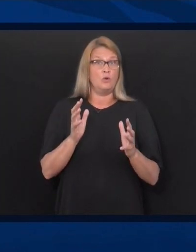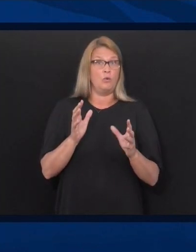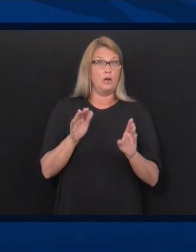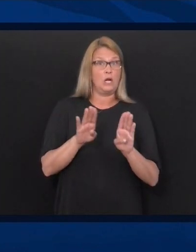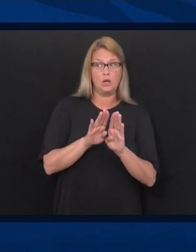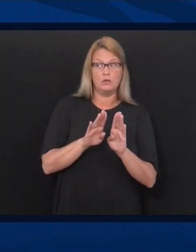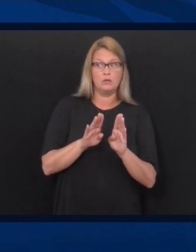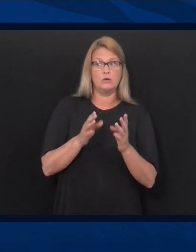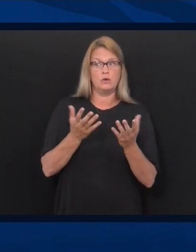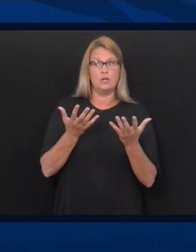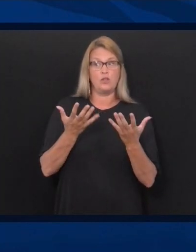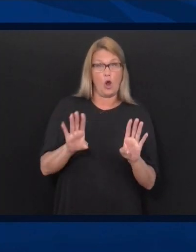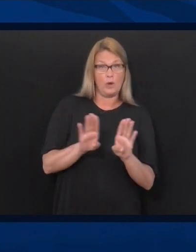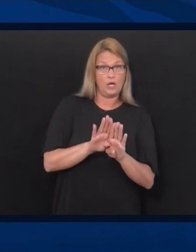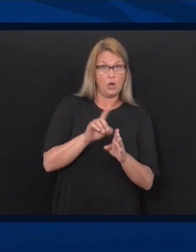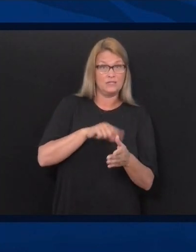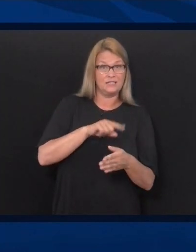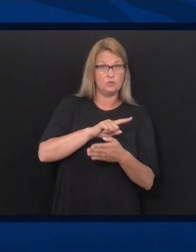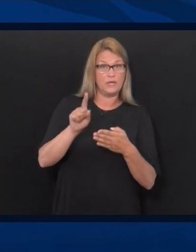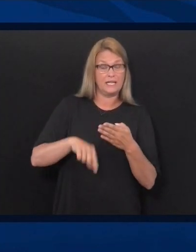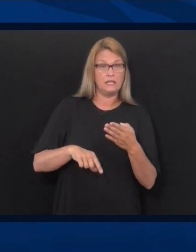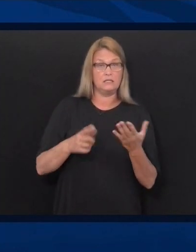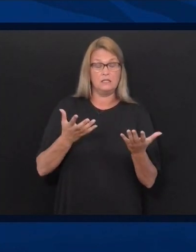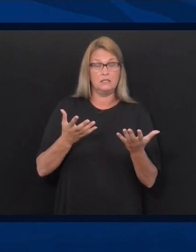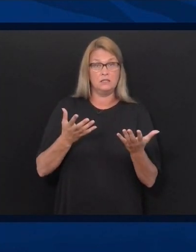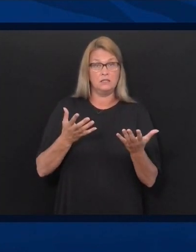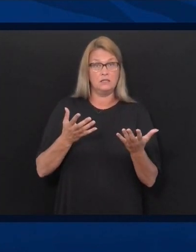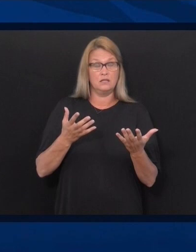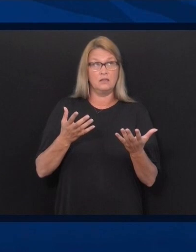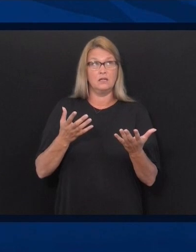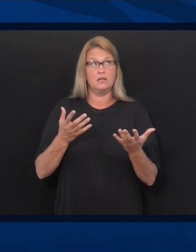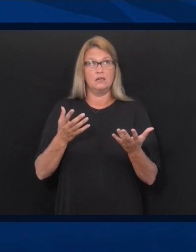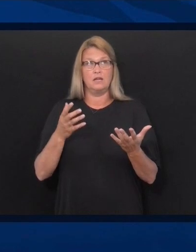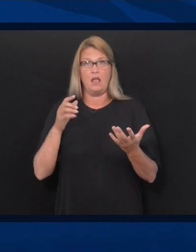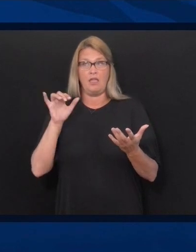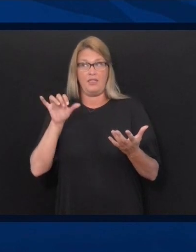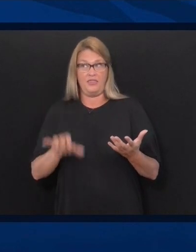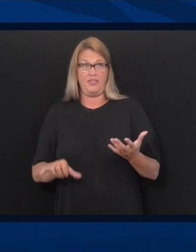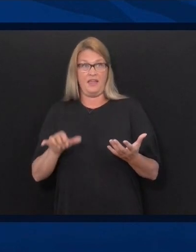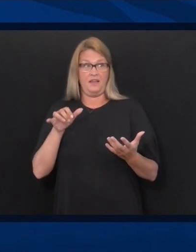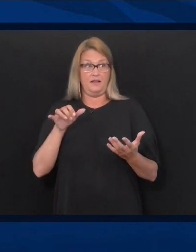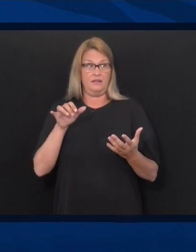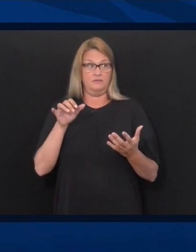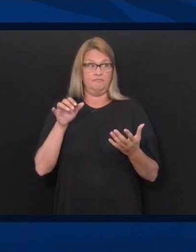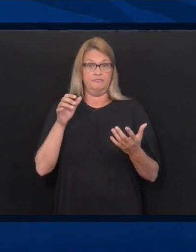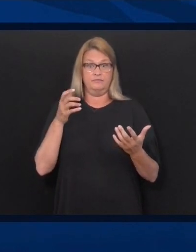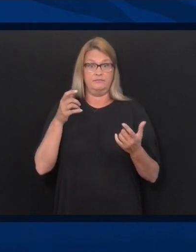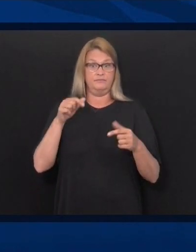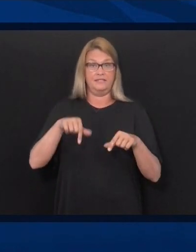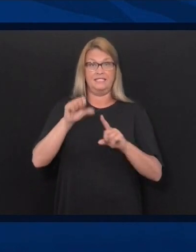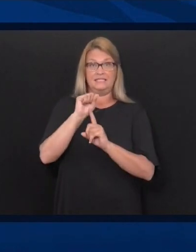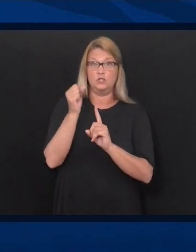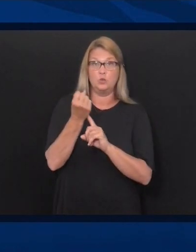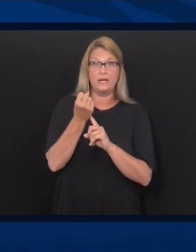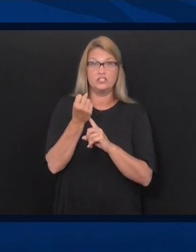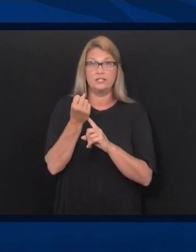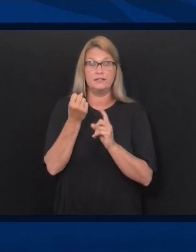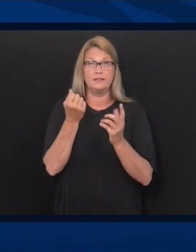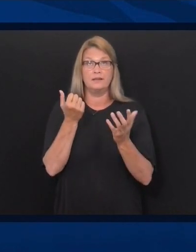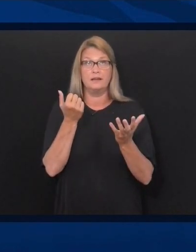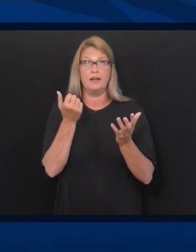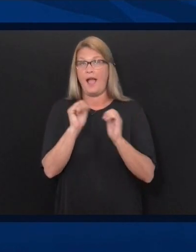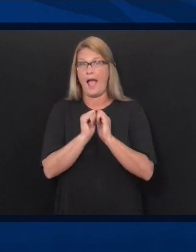still be done, but you got to have a plan. You got to believe that you're going to be able to go there and know